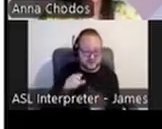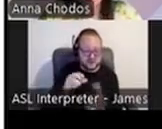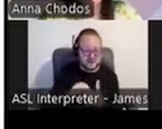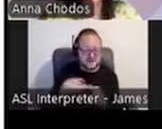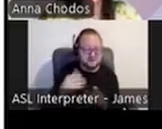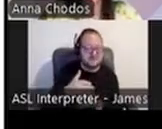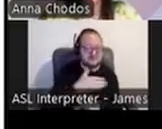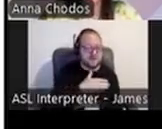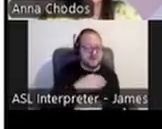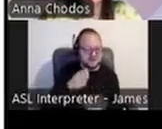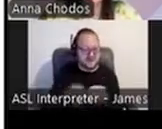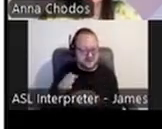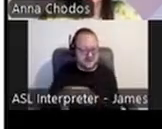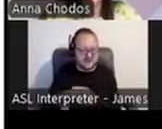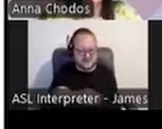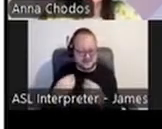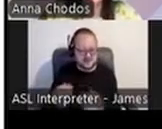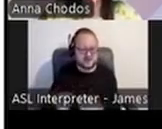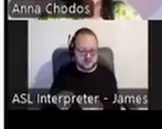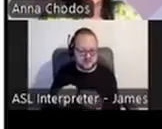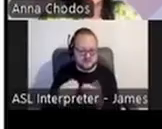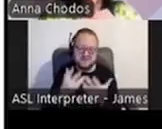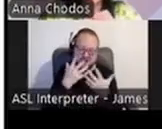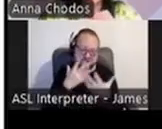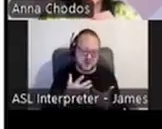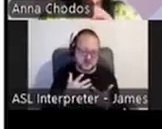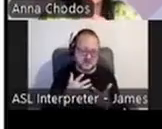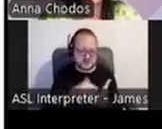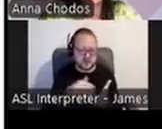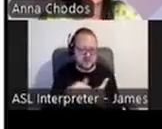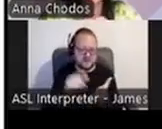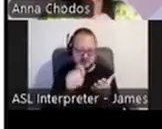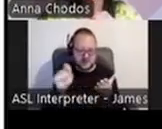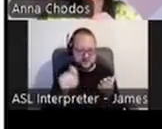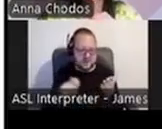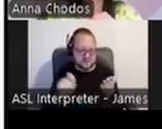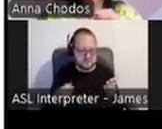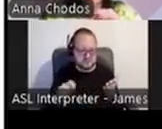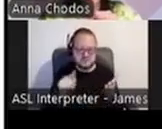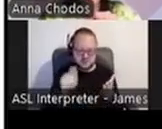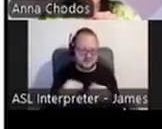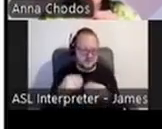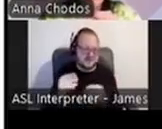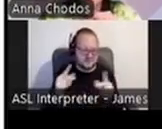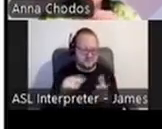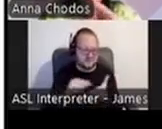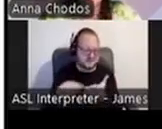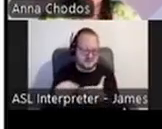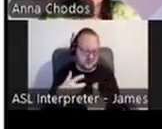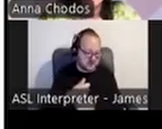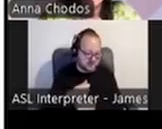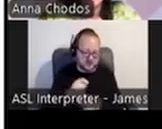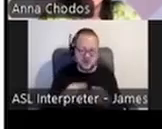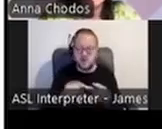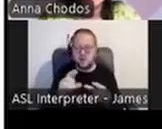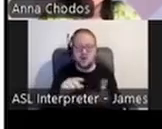distributed? Unfortunately, it's often a checkbox for a lot of visits that you have to give people a discharge summary, or you have to give people an after visit summary at a